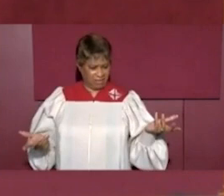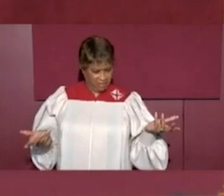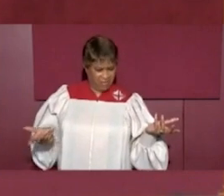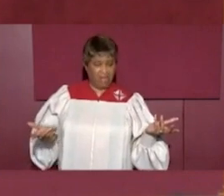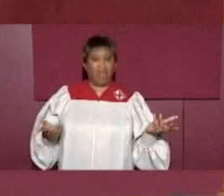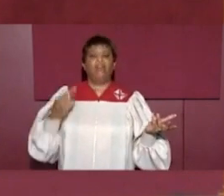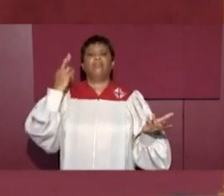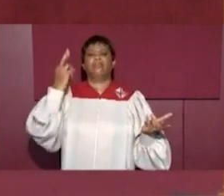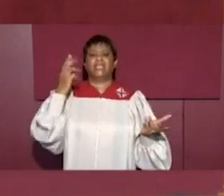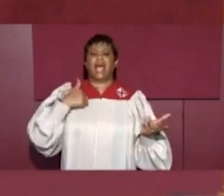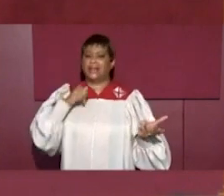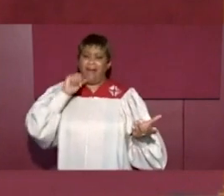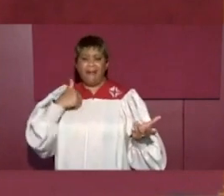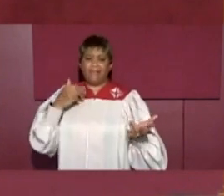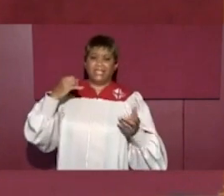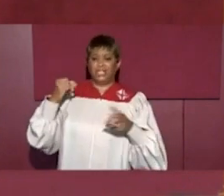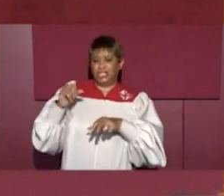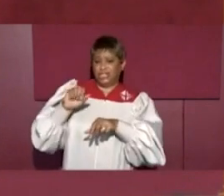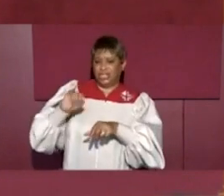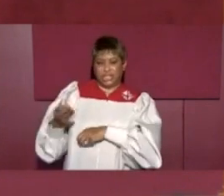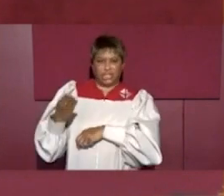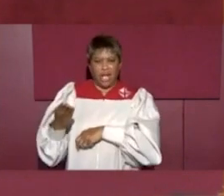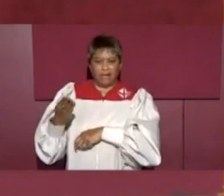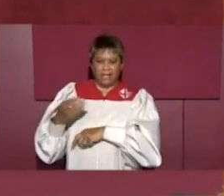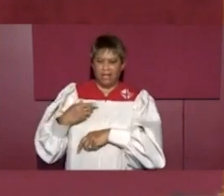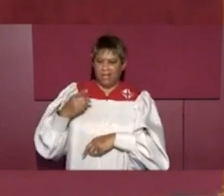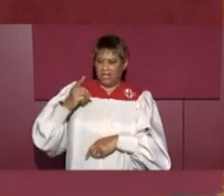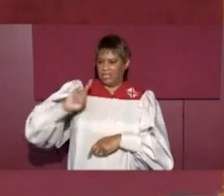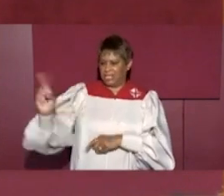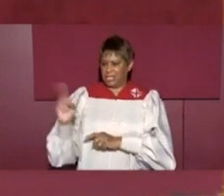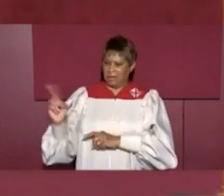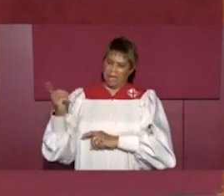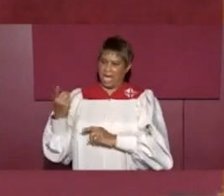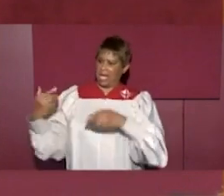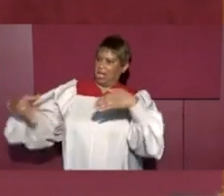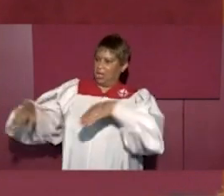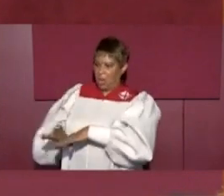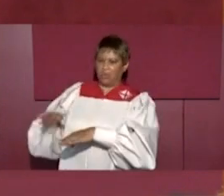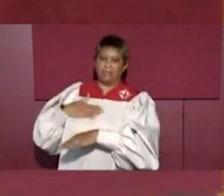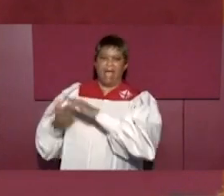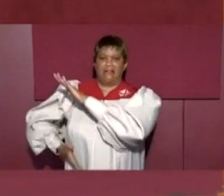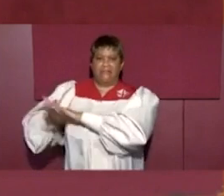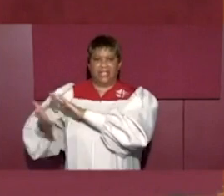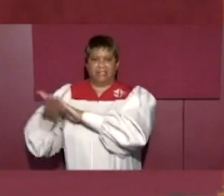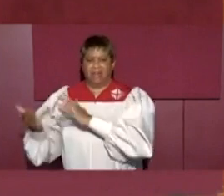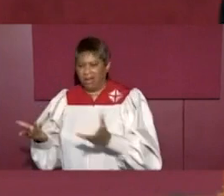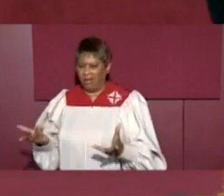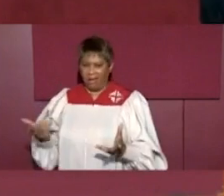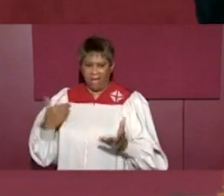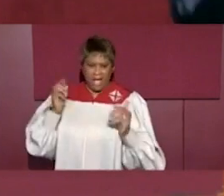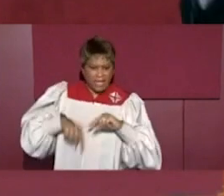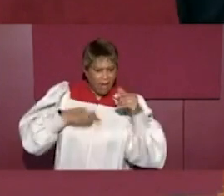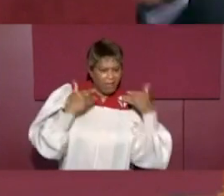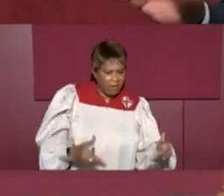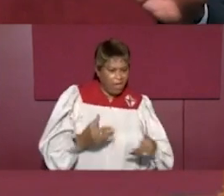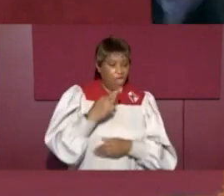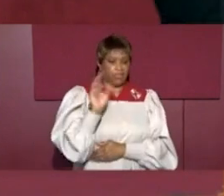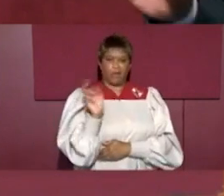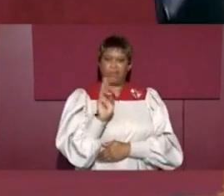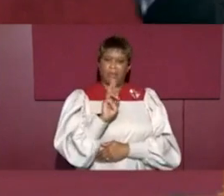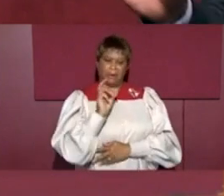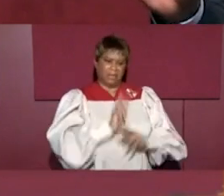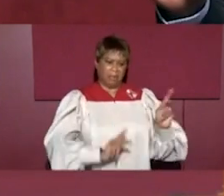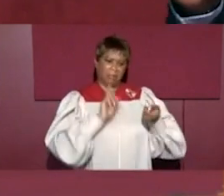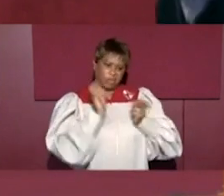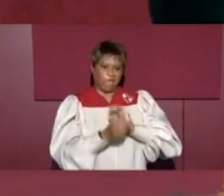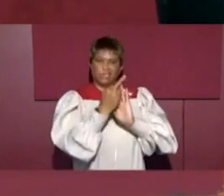The reason I don't have a job is them Democratic folk came and closed my factory. The reason I can't get ahead is them Republican folk